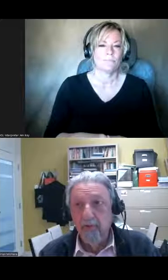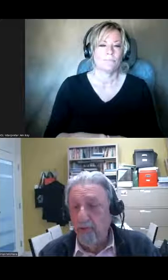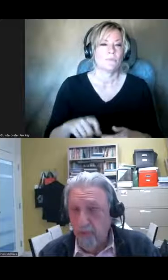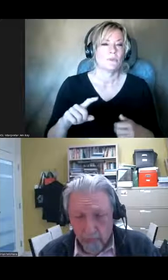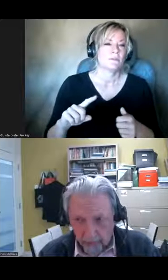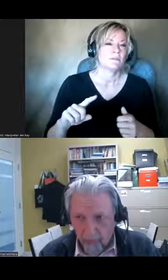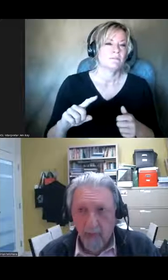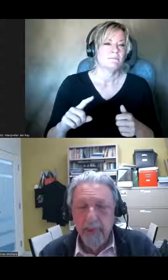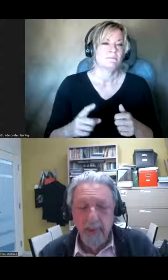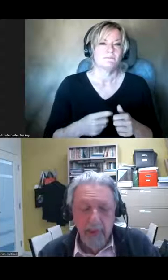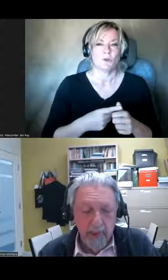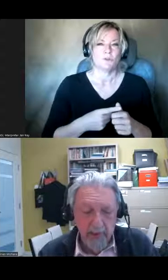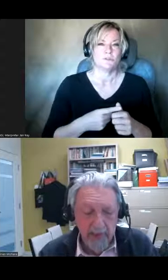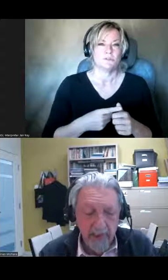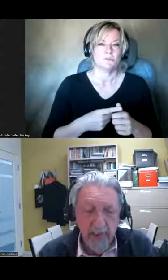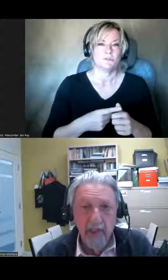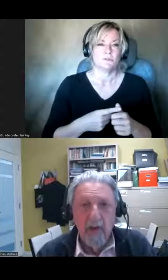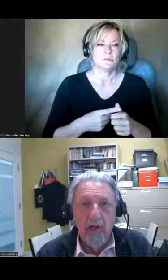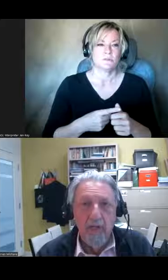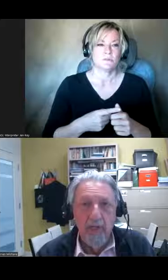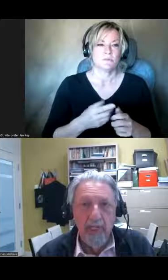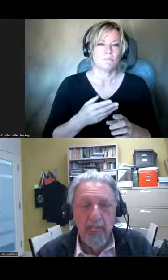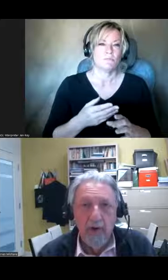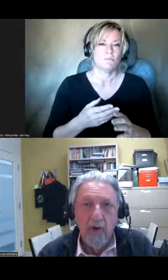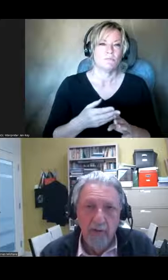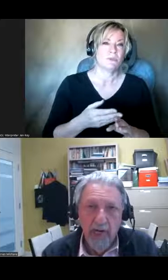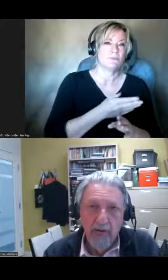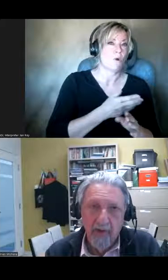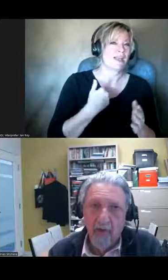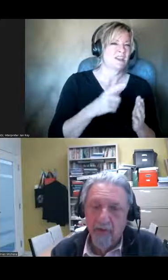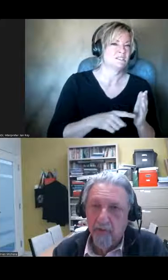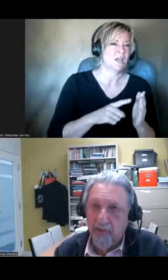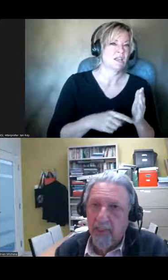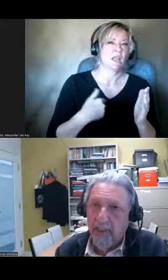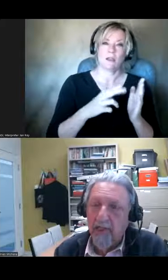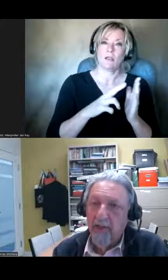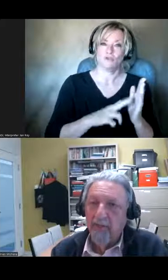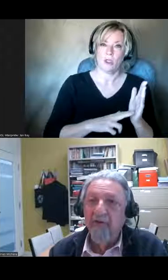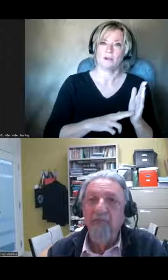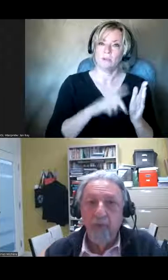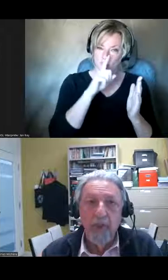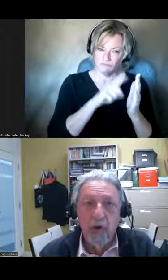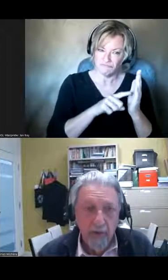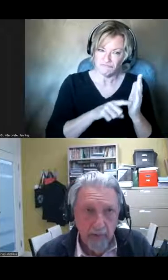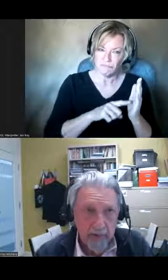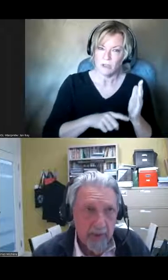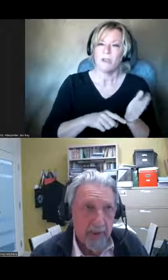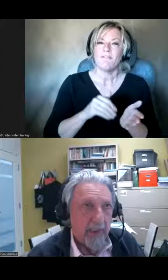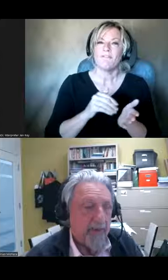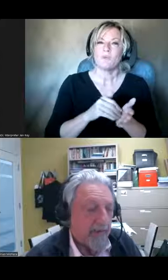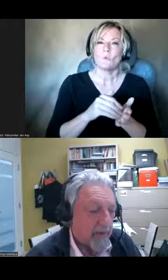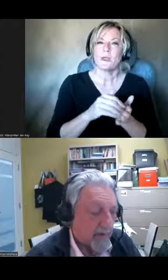first, before we did a study where we had a contract to study the frequent